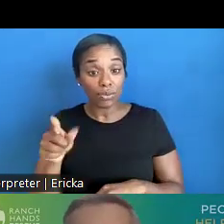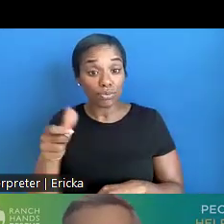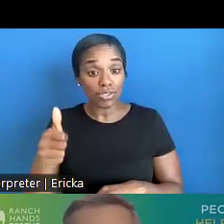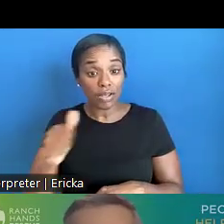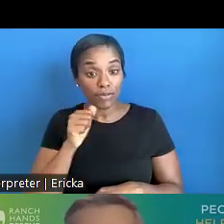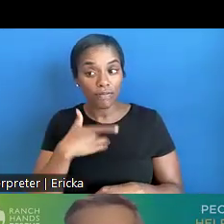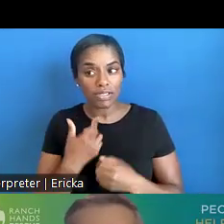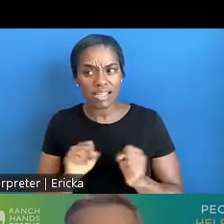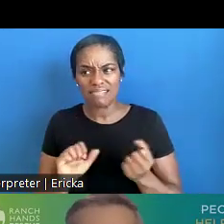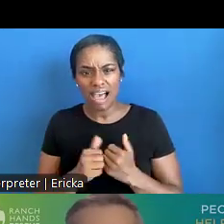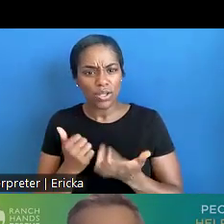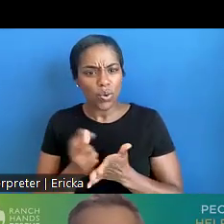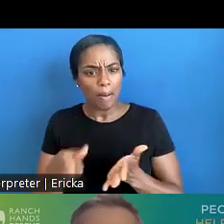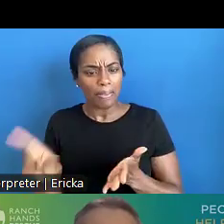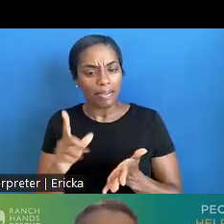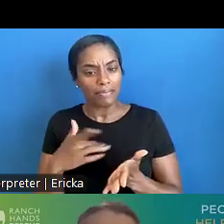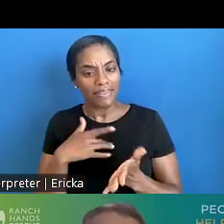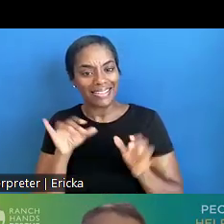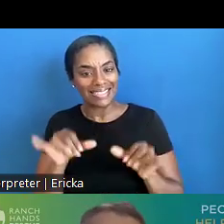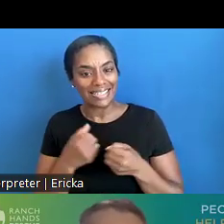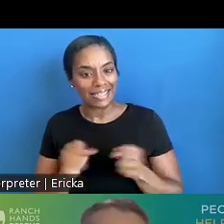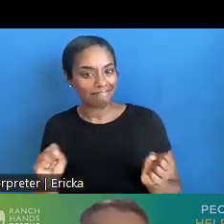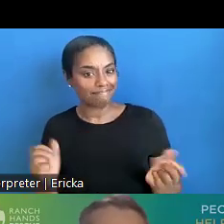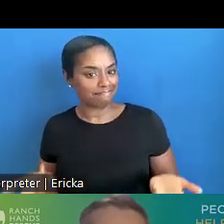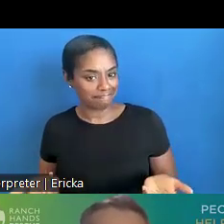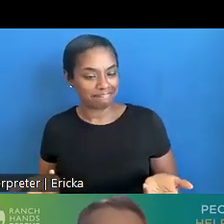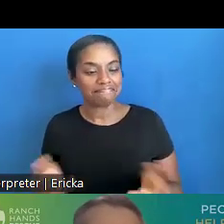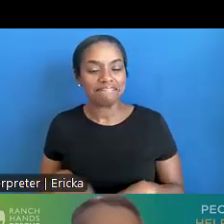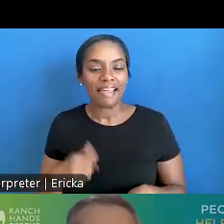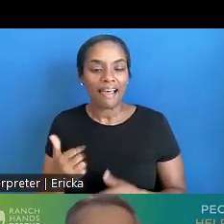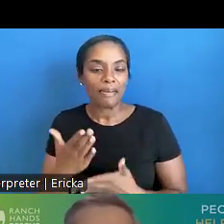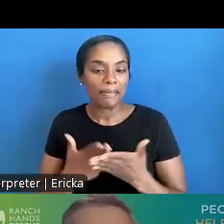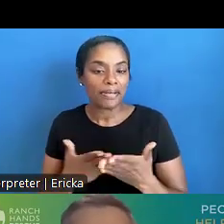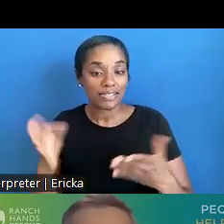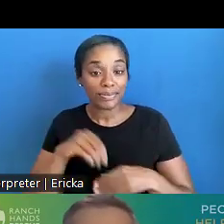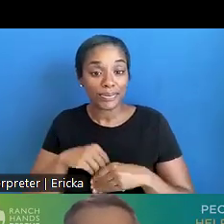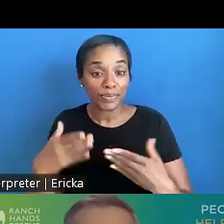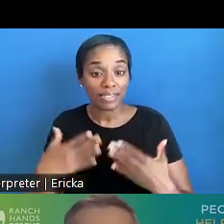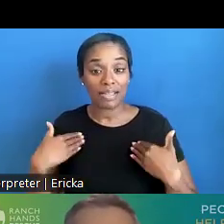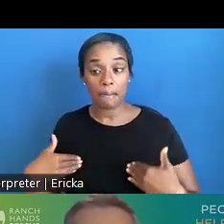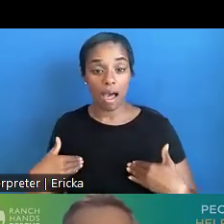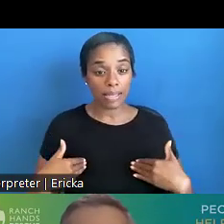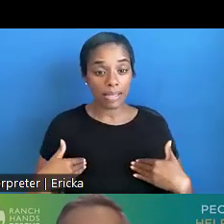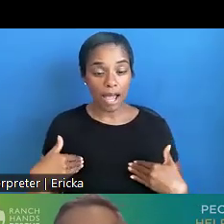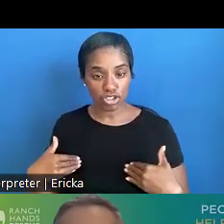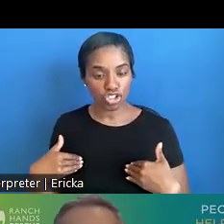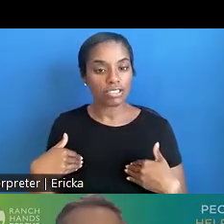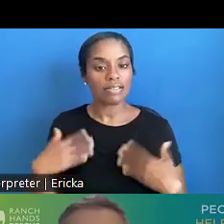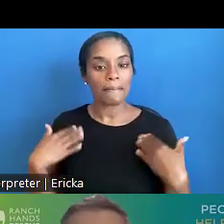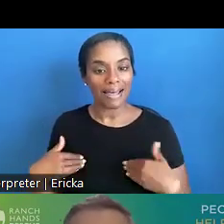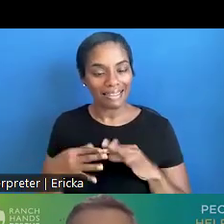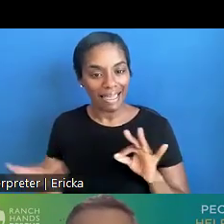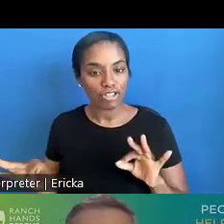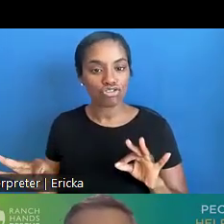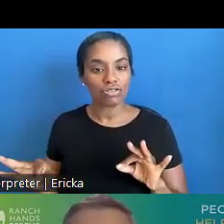them feel and stay safe? So some of the other elements of that include body posture and body language, being